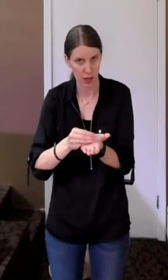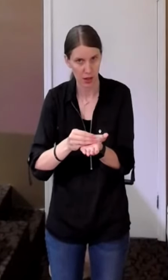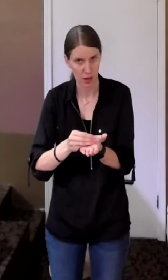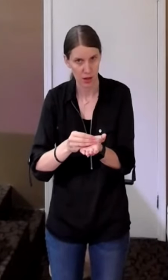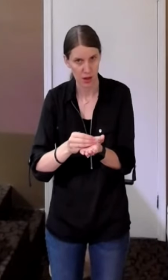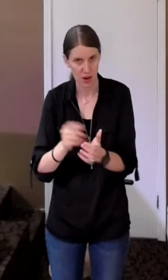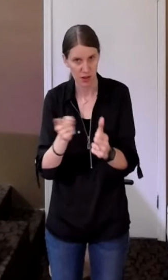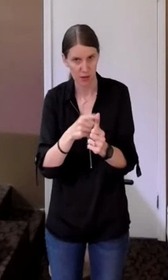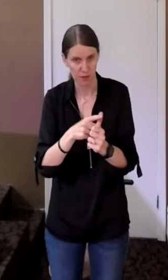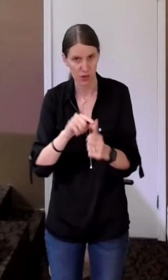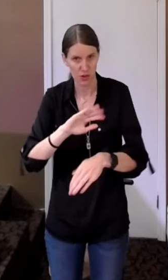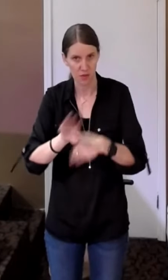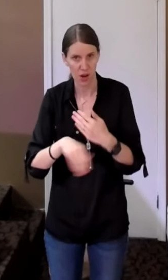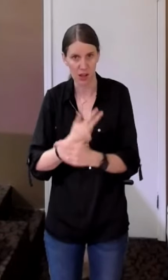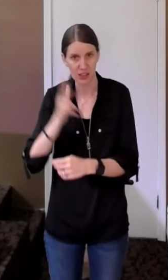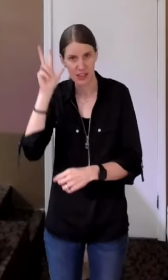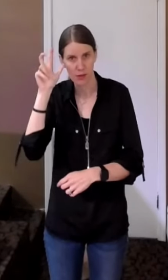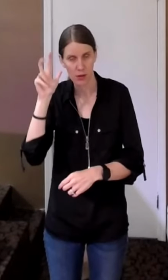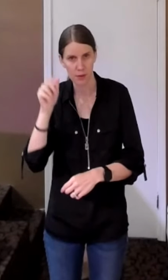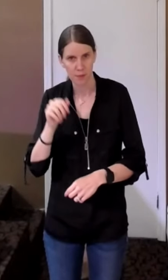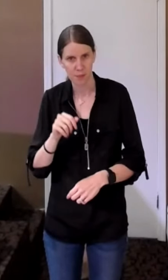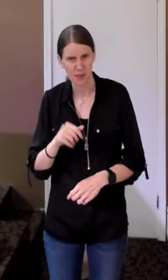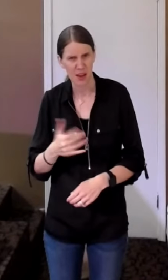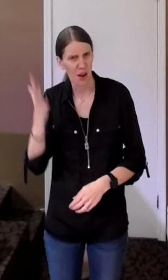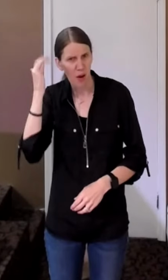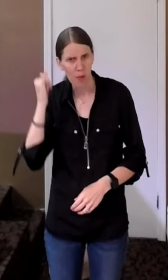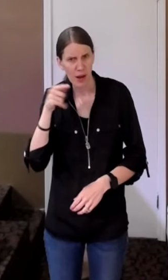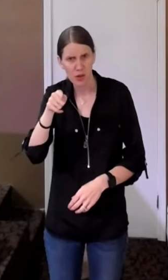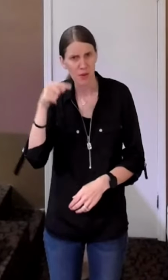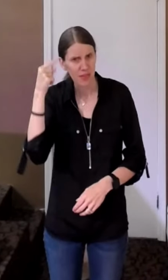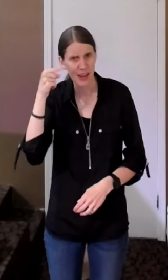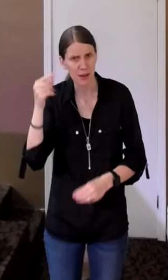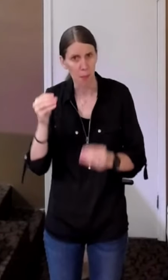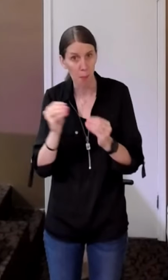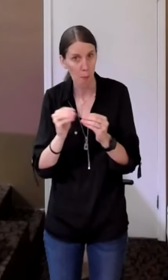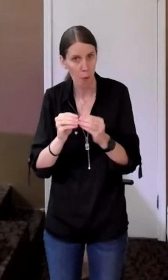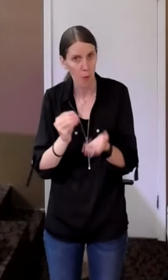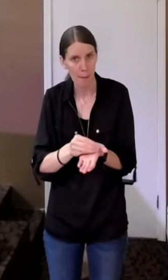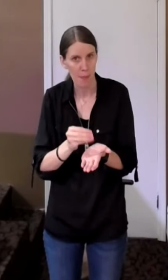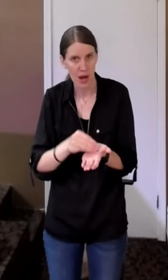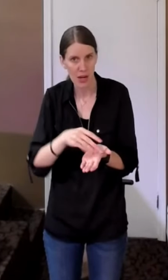evil. So what makes you think more money is going to fix the problem? No.